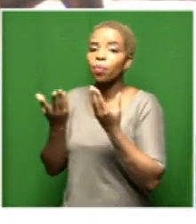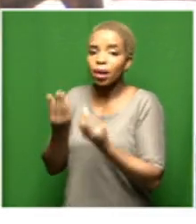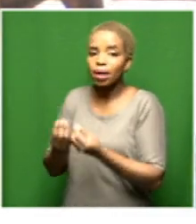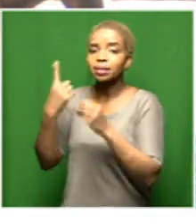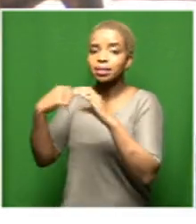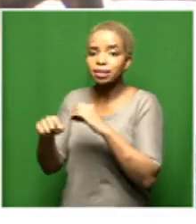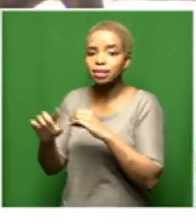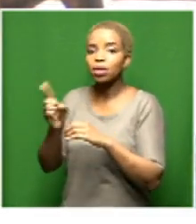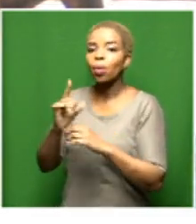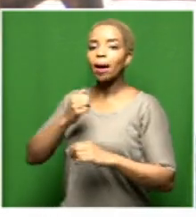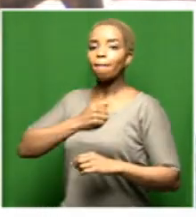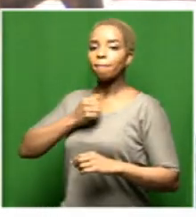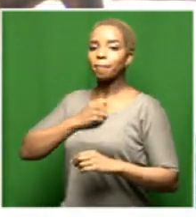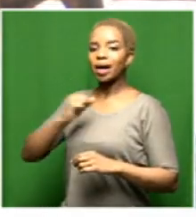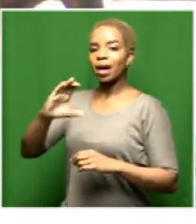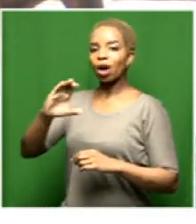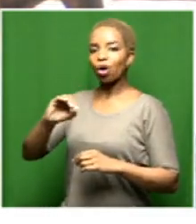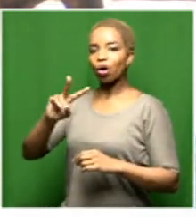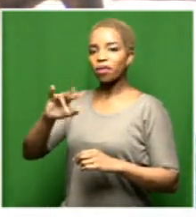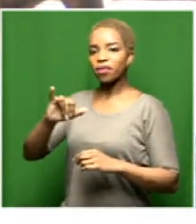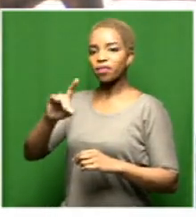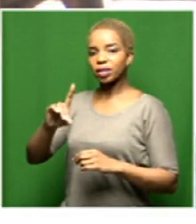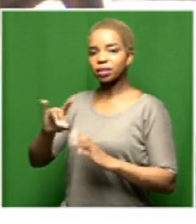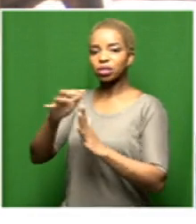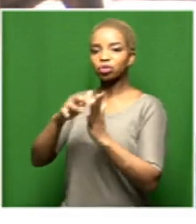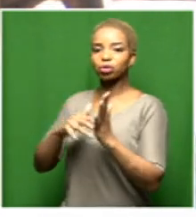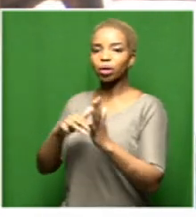is mycovidstory